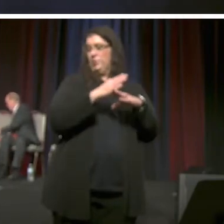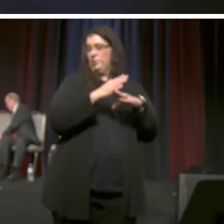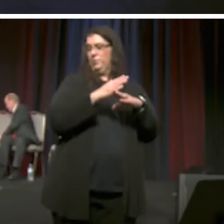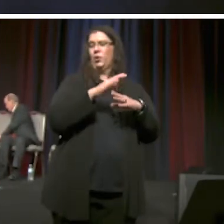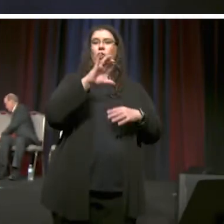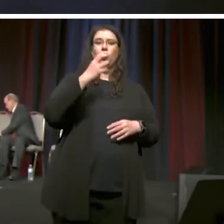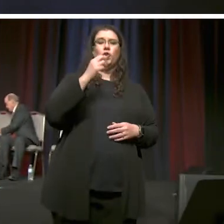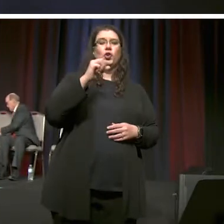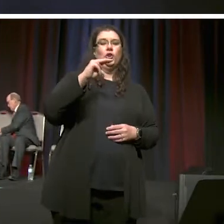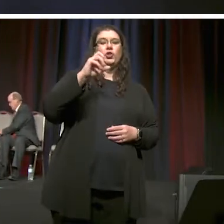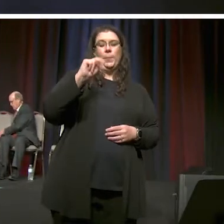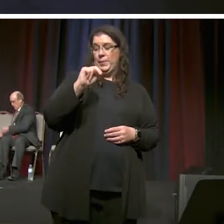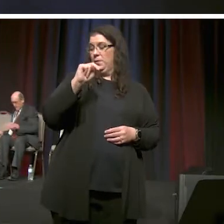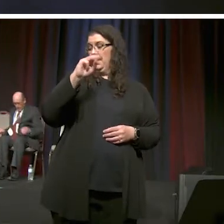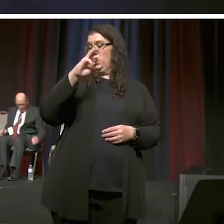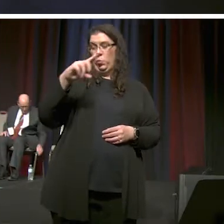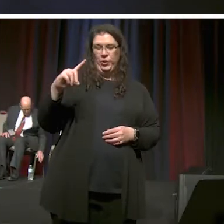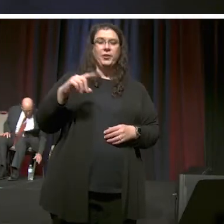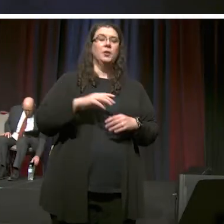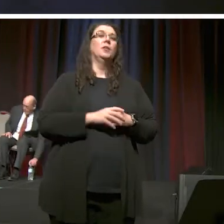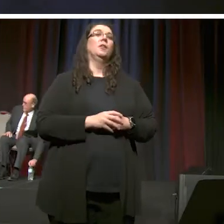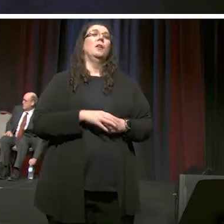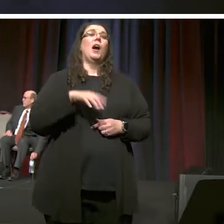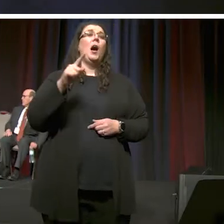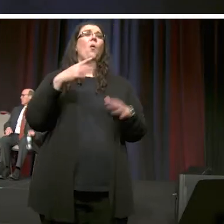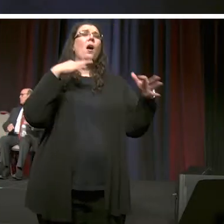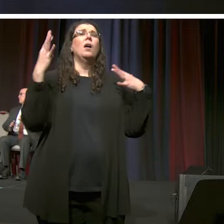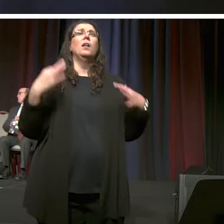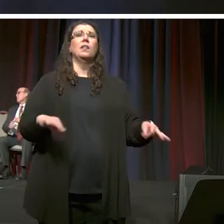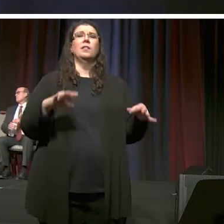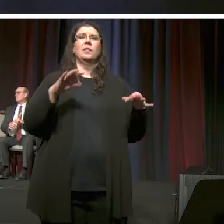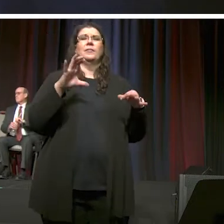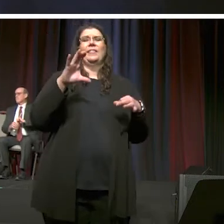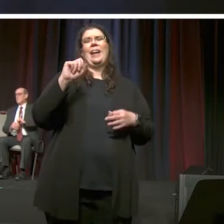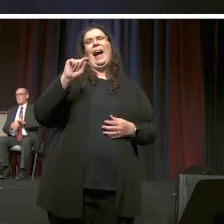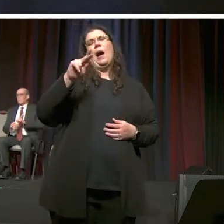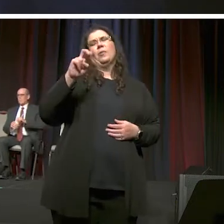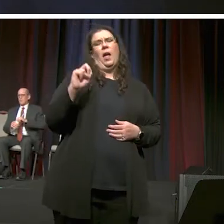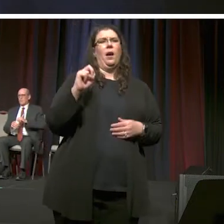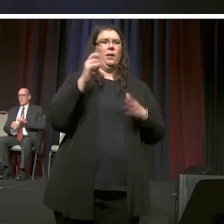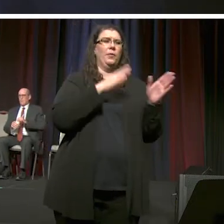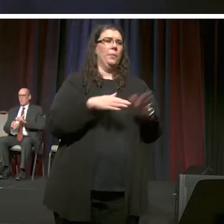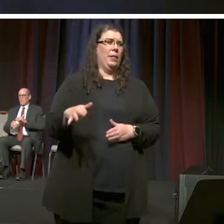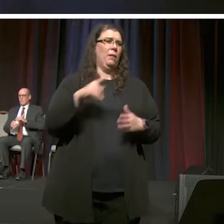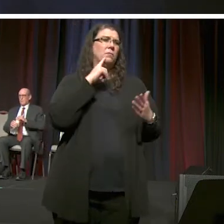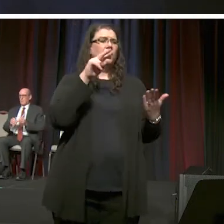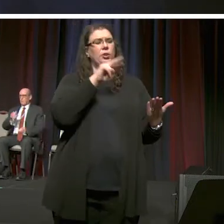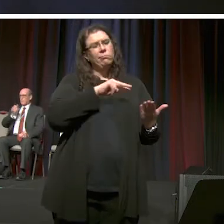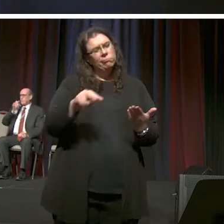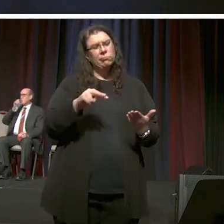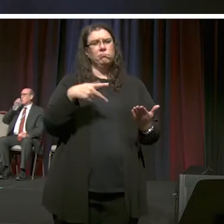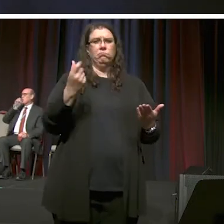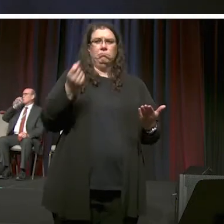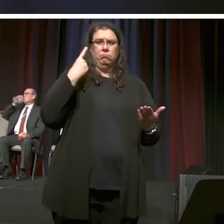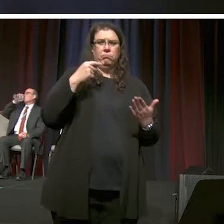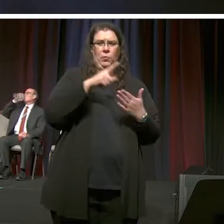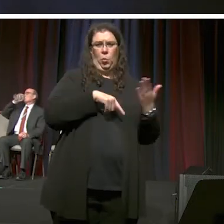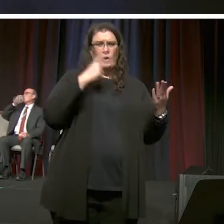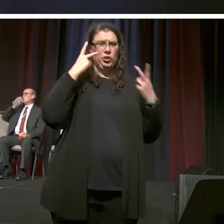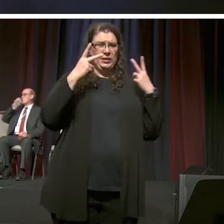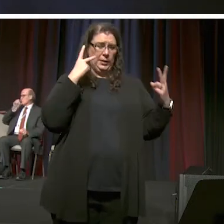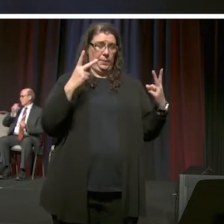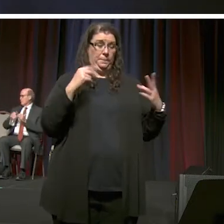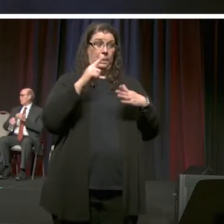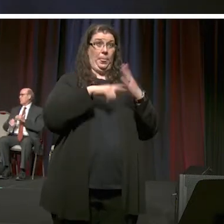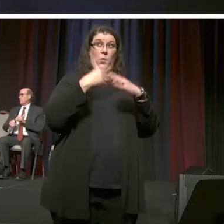with you briefly the outline of the plan. So as you're reading it, you have an orientation to what you're seeing. What was on